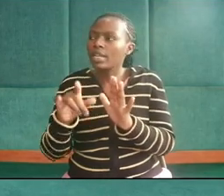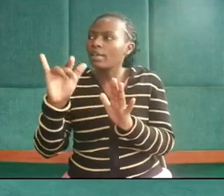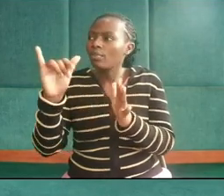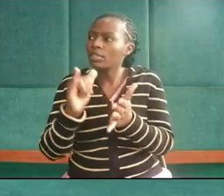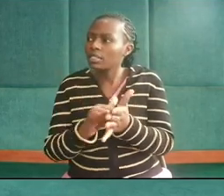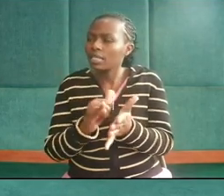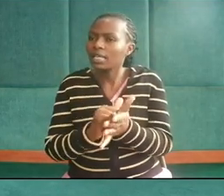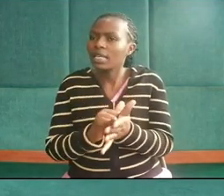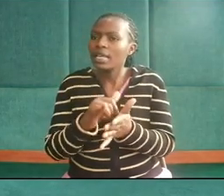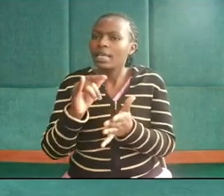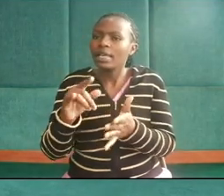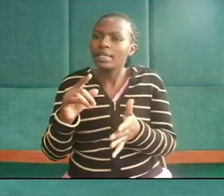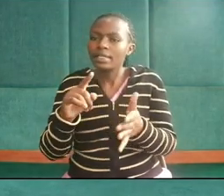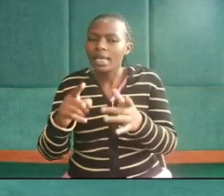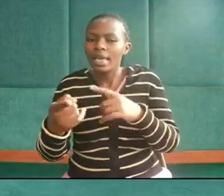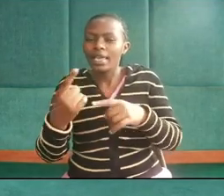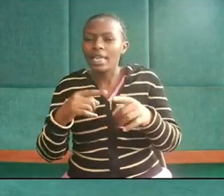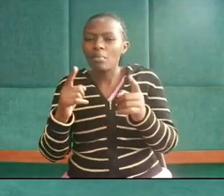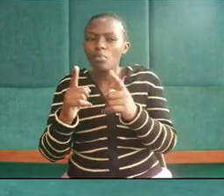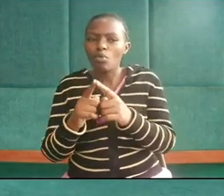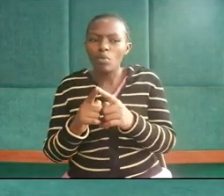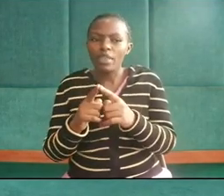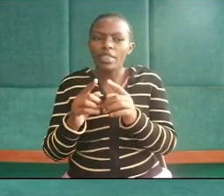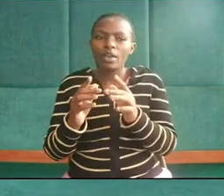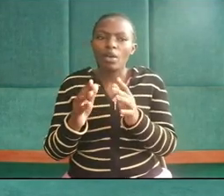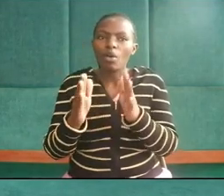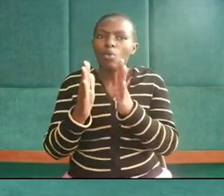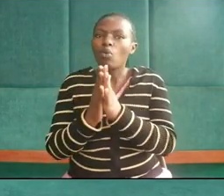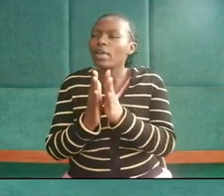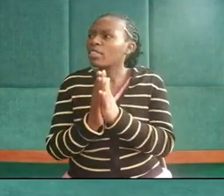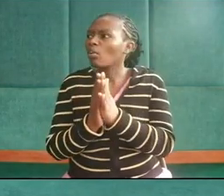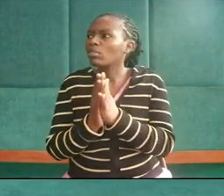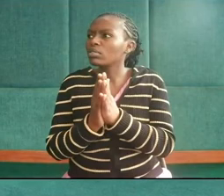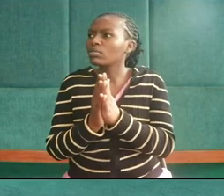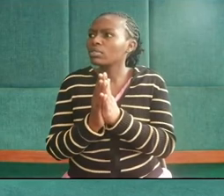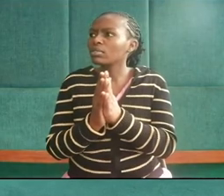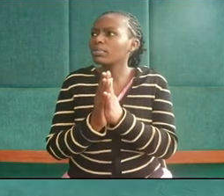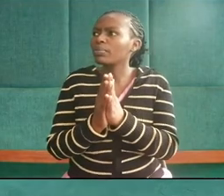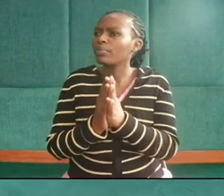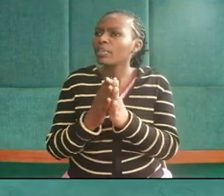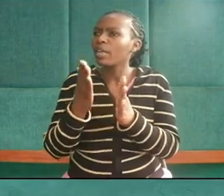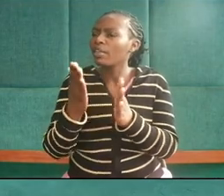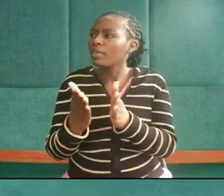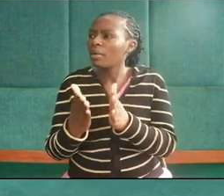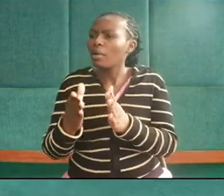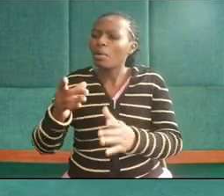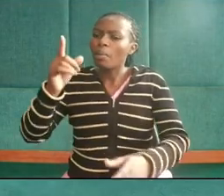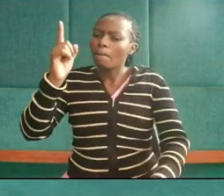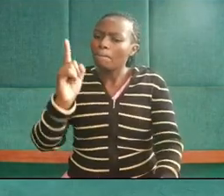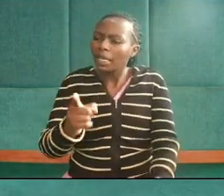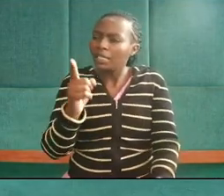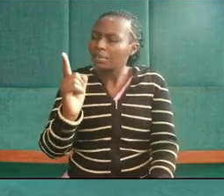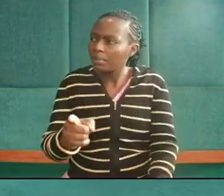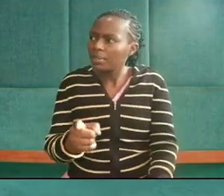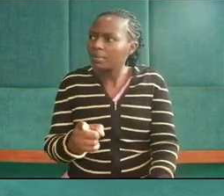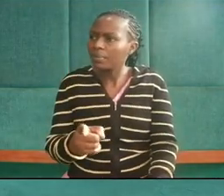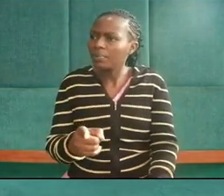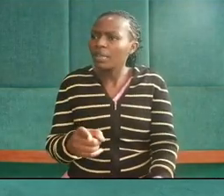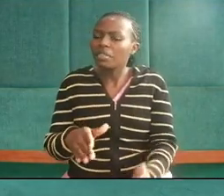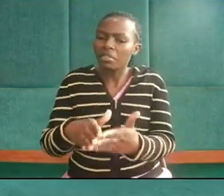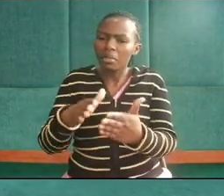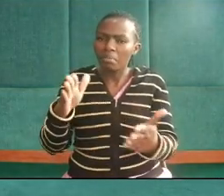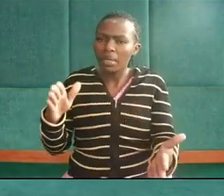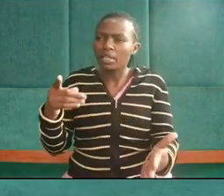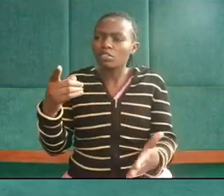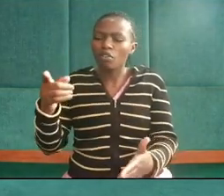with consequences. Consequences are like punishment. And the biggest of punishments is